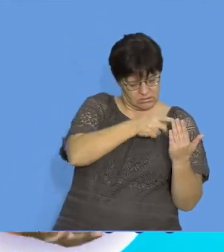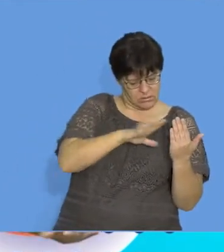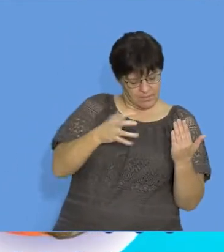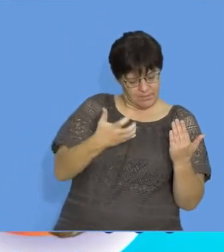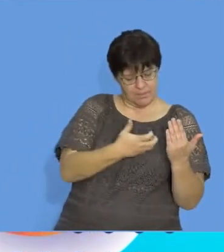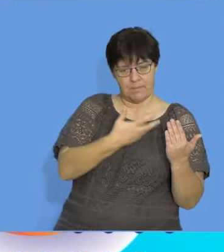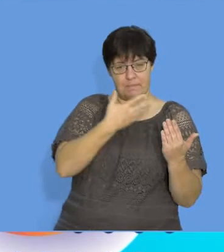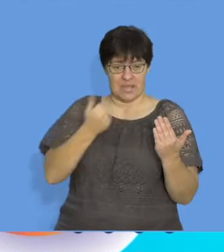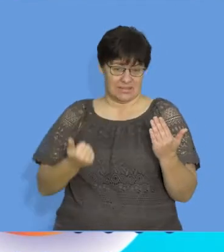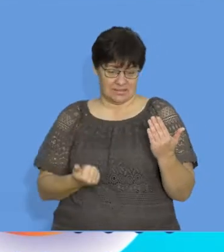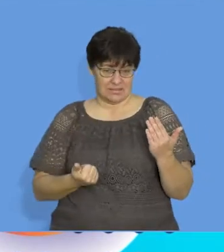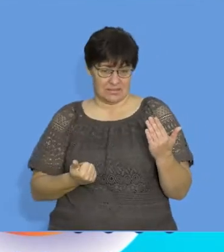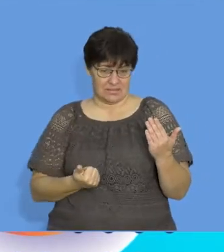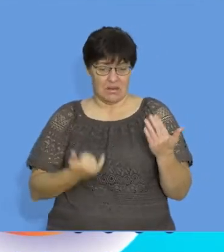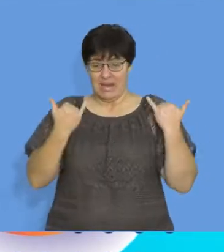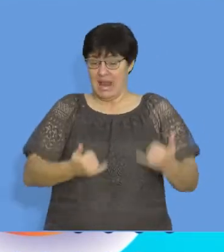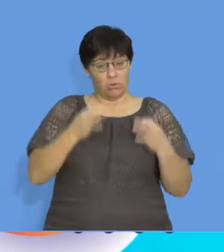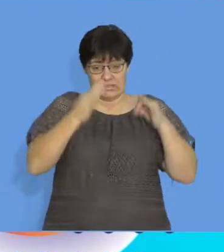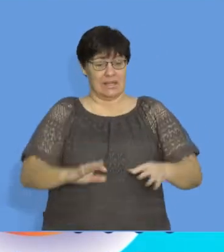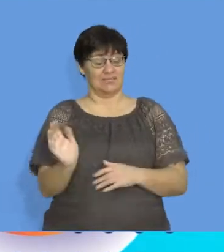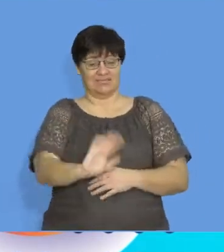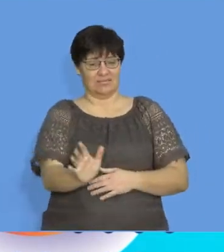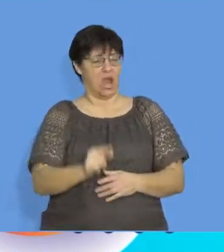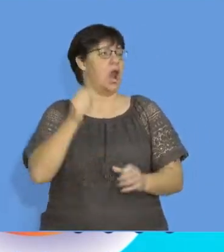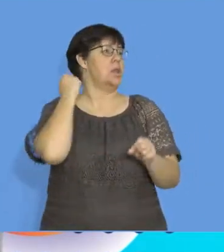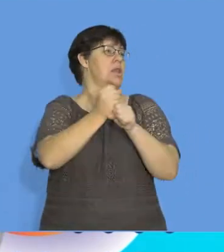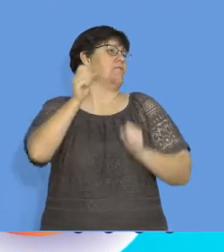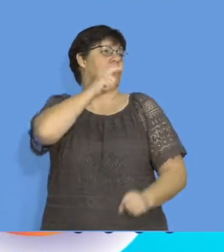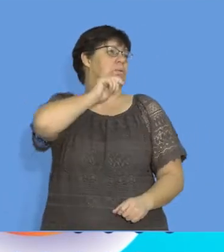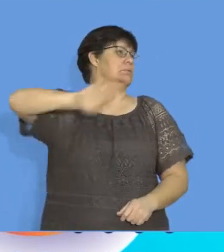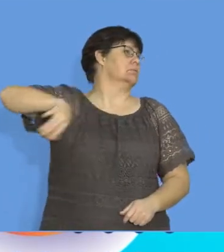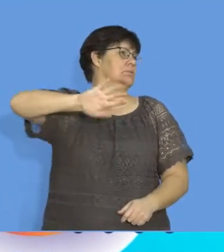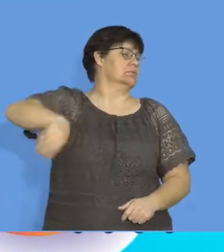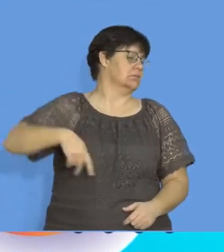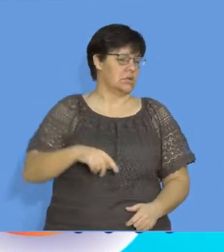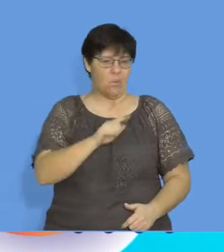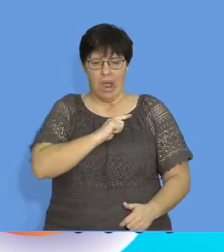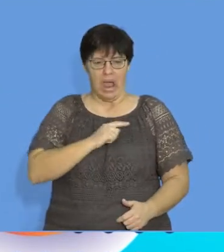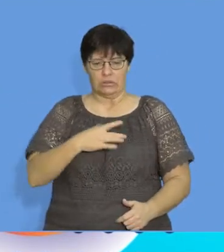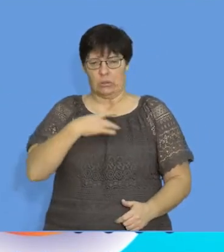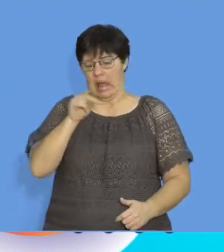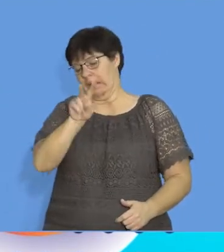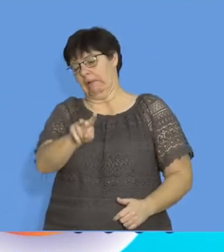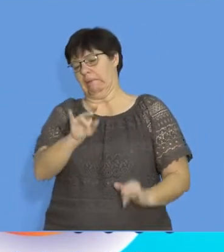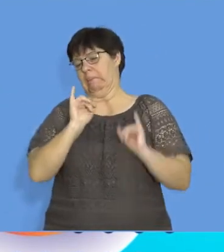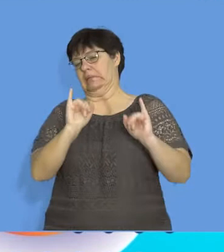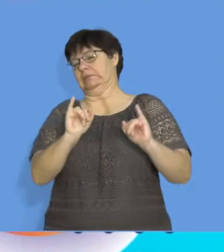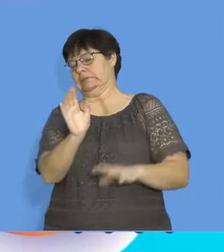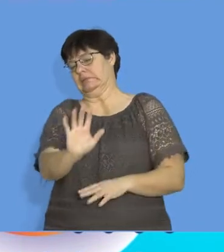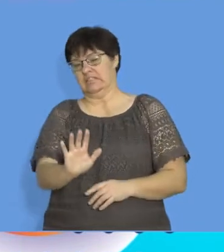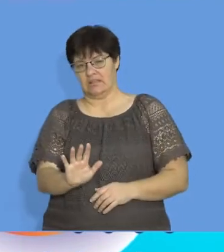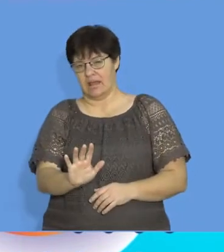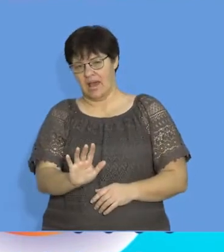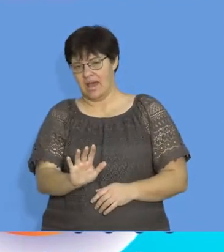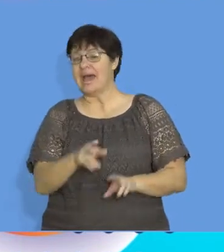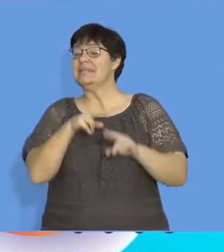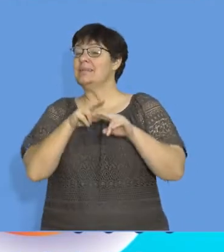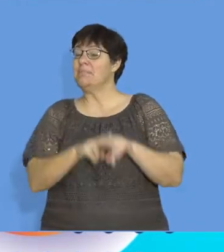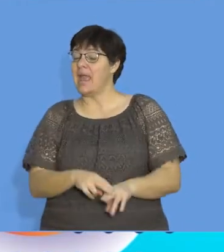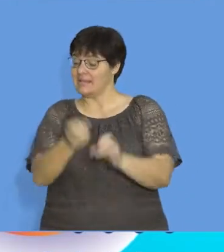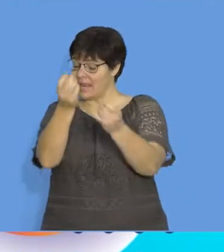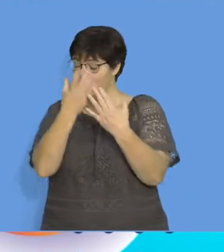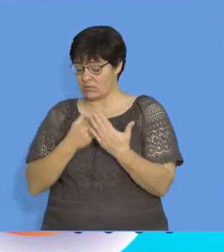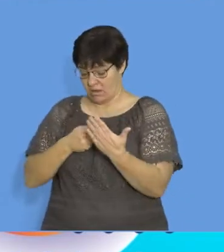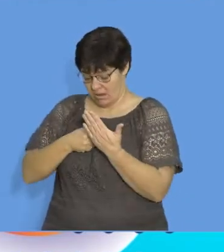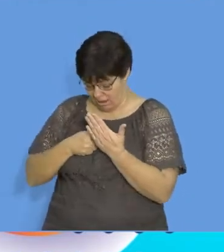decide on the equation. So don't decide right now that you're not going to use an equation because you don't like what it looks like. It all